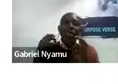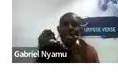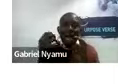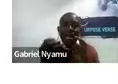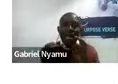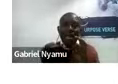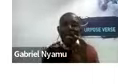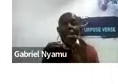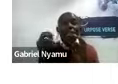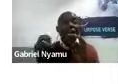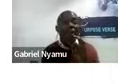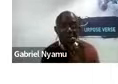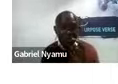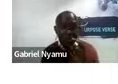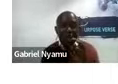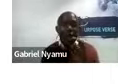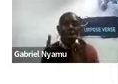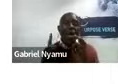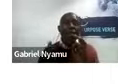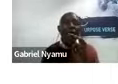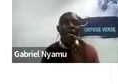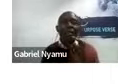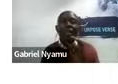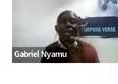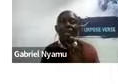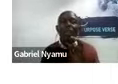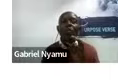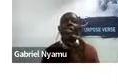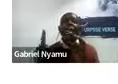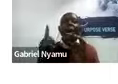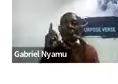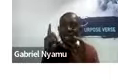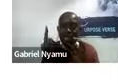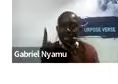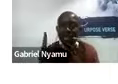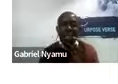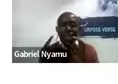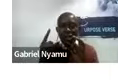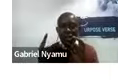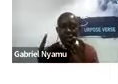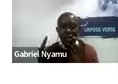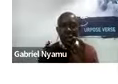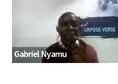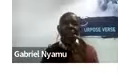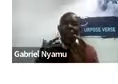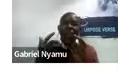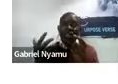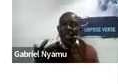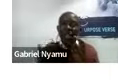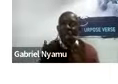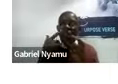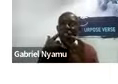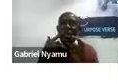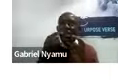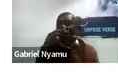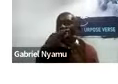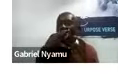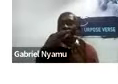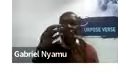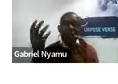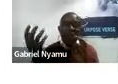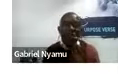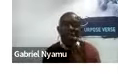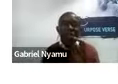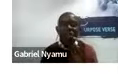get some realities and you journal them. What happens at the end of the day, you'll see a pattern start taking shape. Then, of course, I always tell